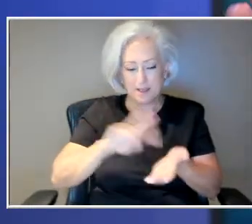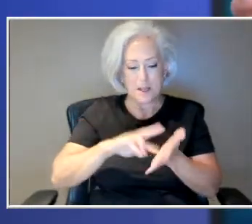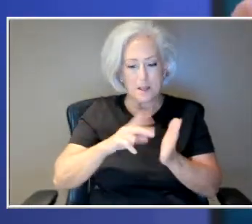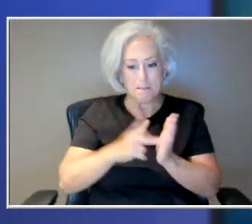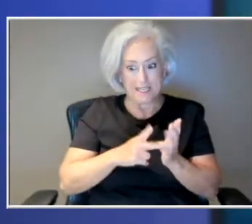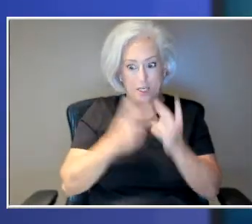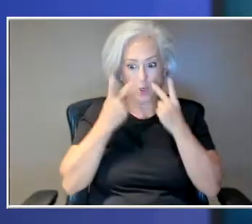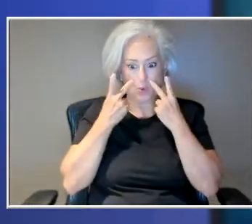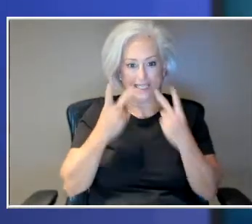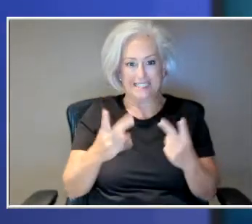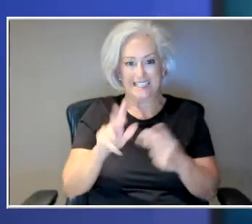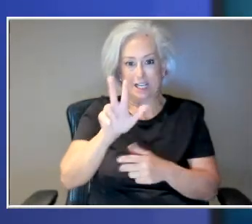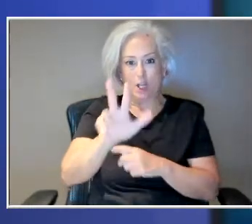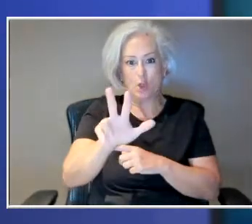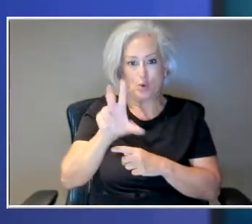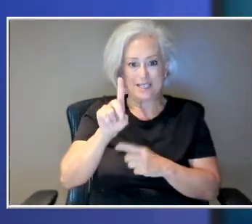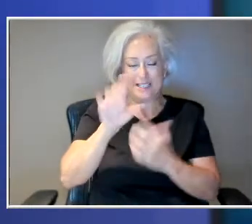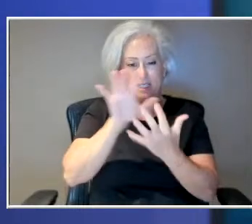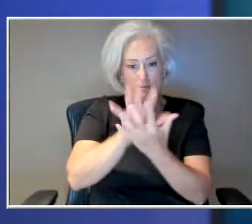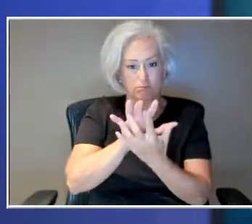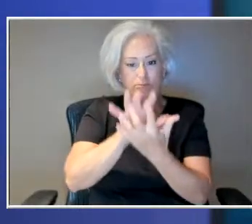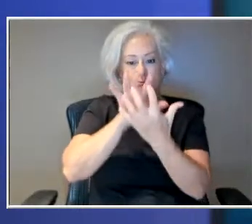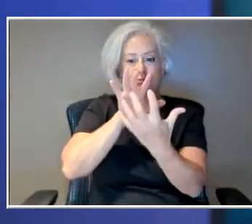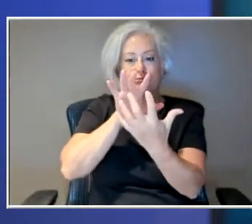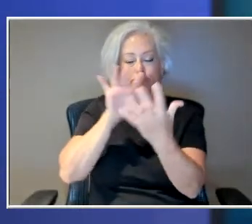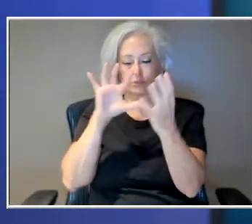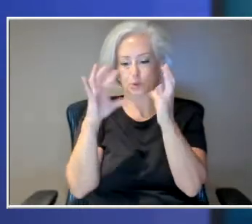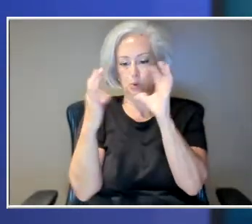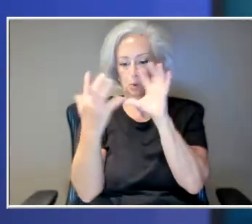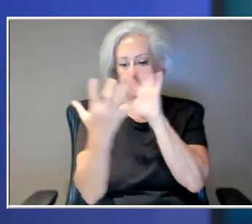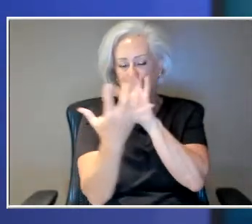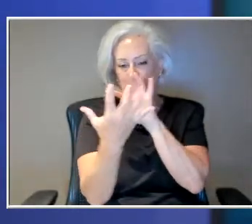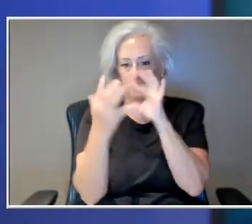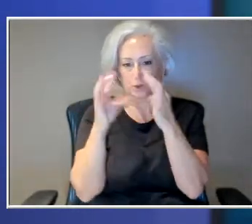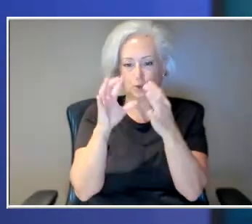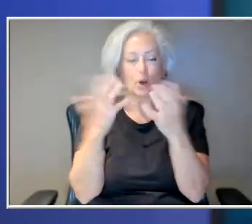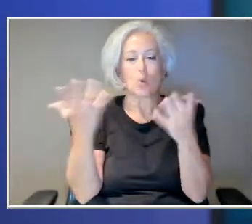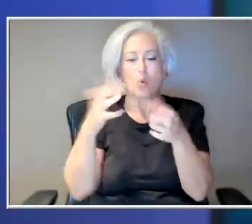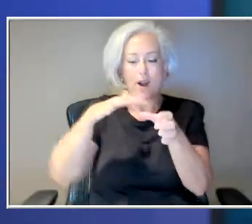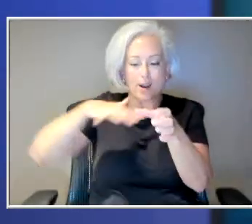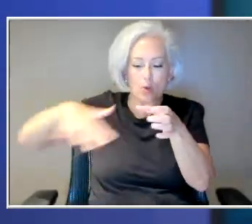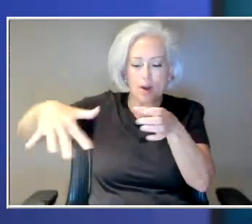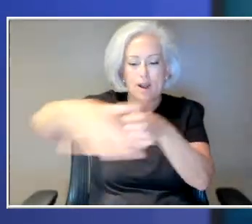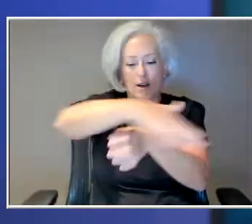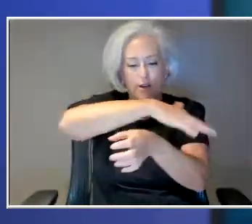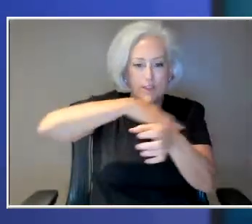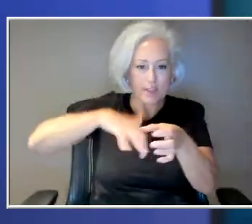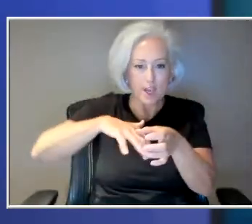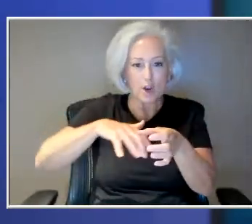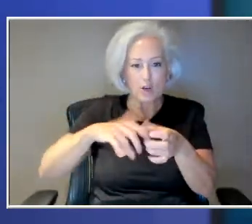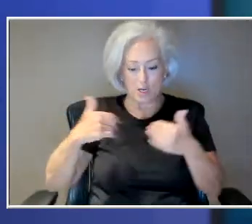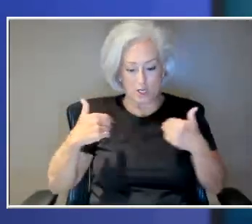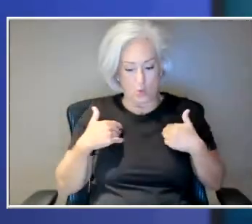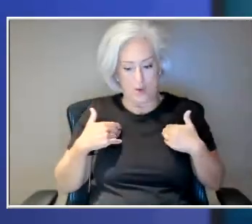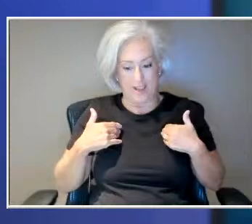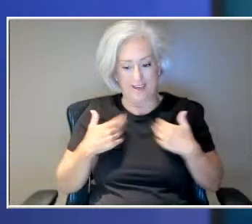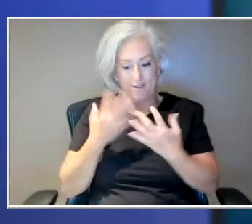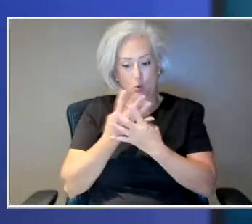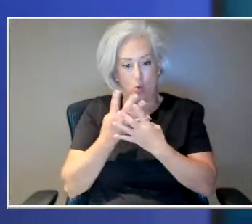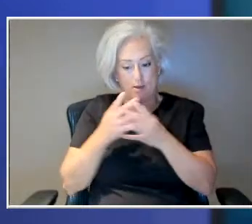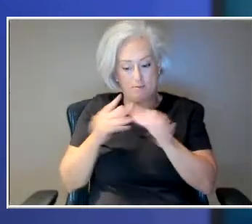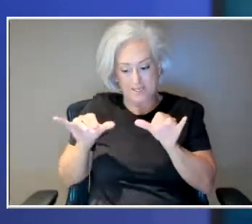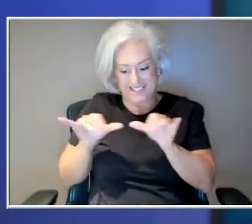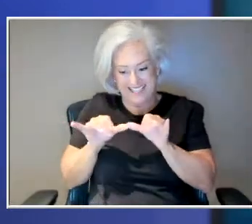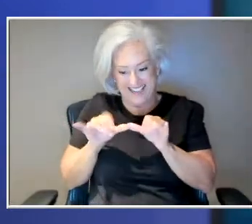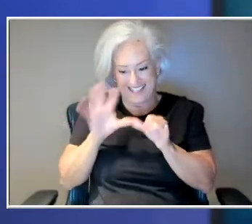its relationship to the surrounding blood vessels, and whether or not we have a web device that's appropriately sized that will fit in there nice and